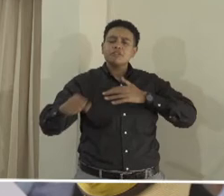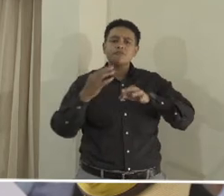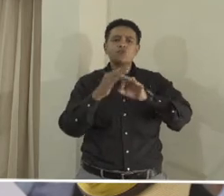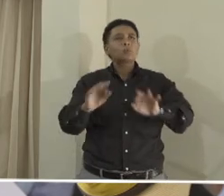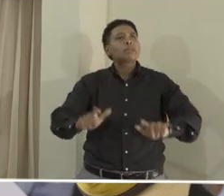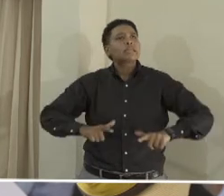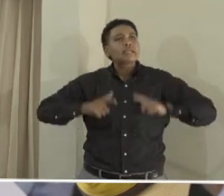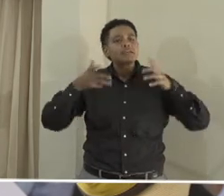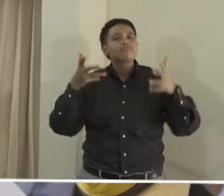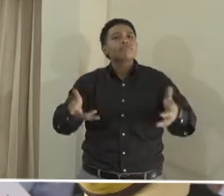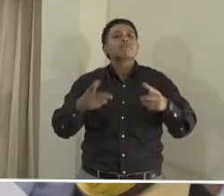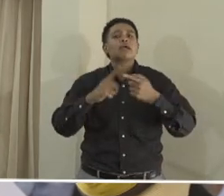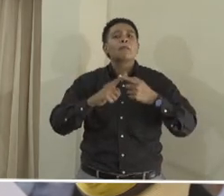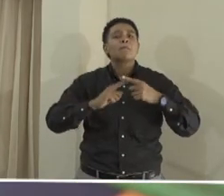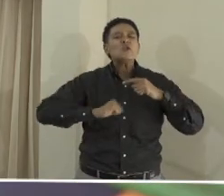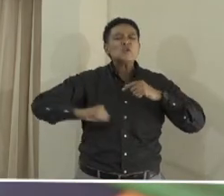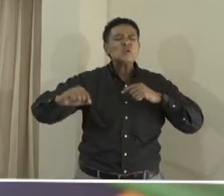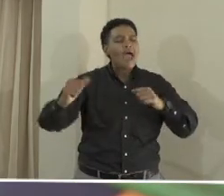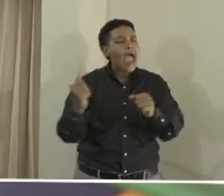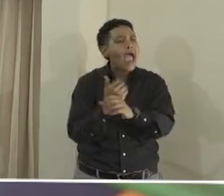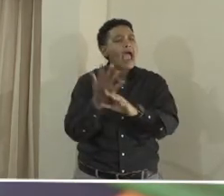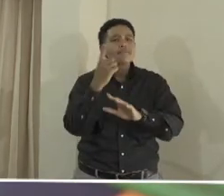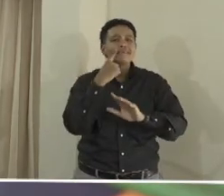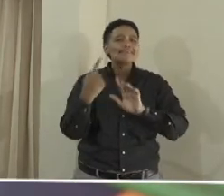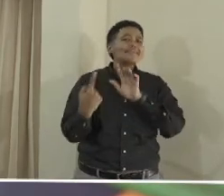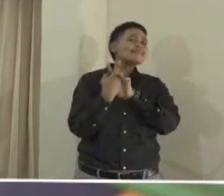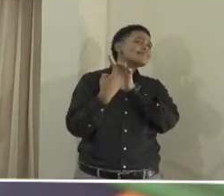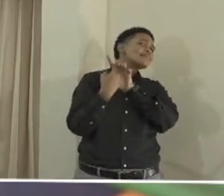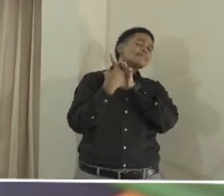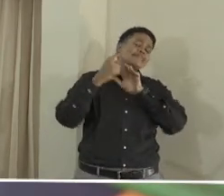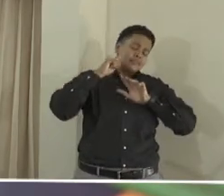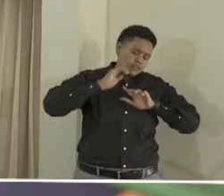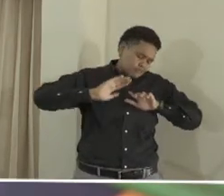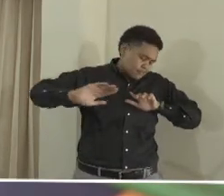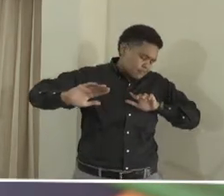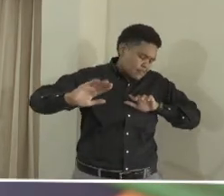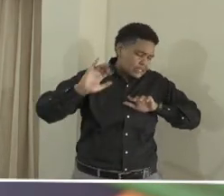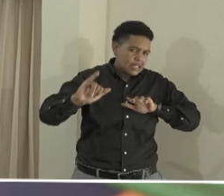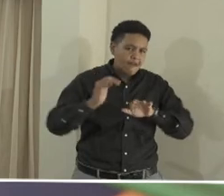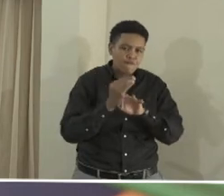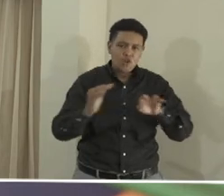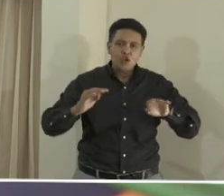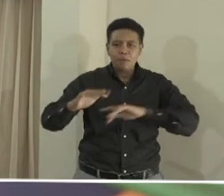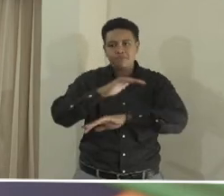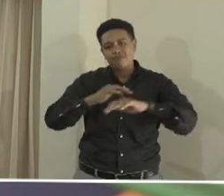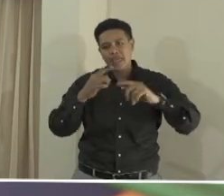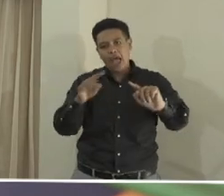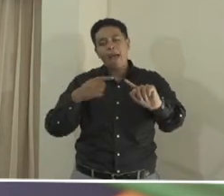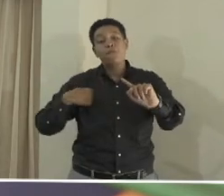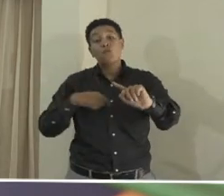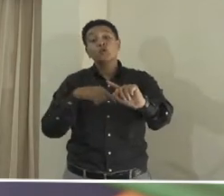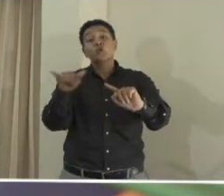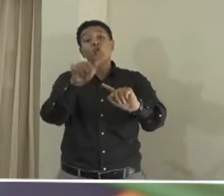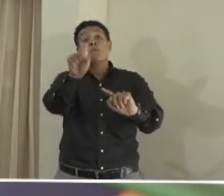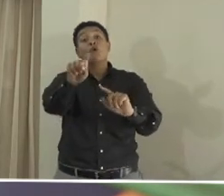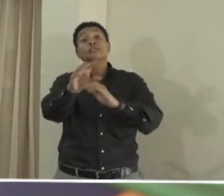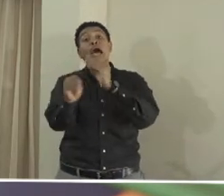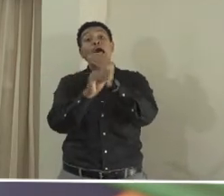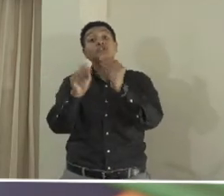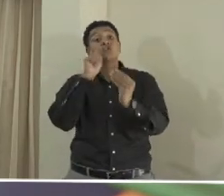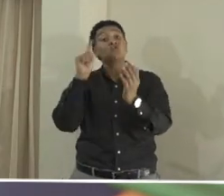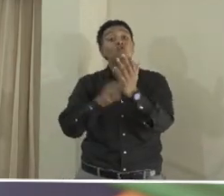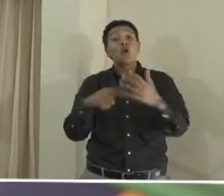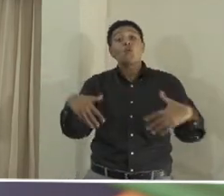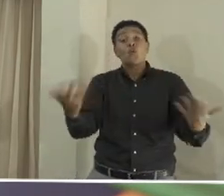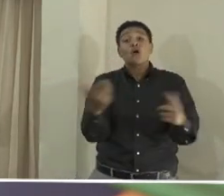it and resist everything that comes to undermine such a freedom. We too must also